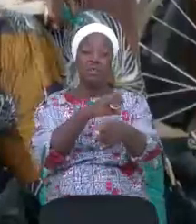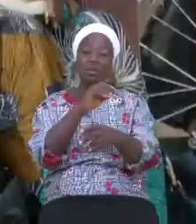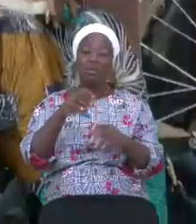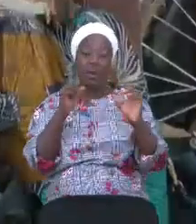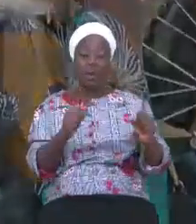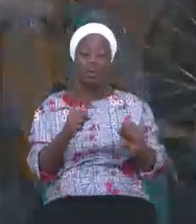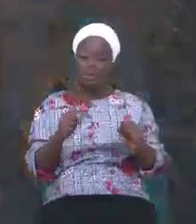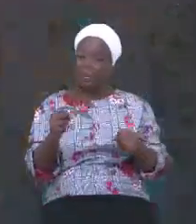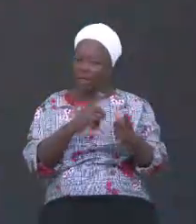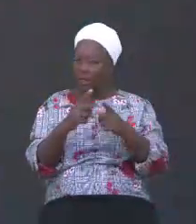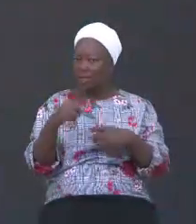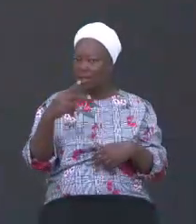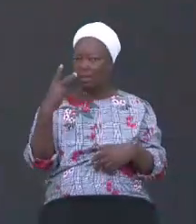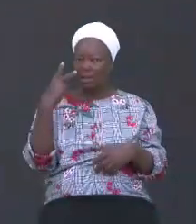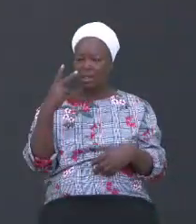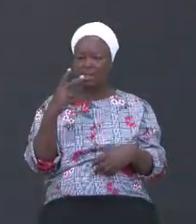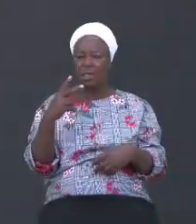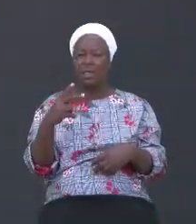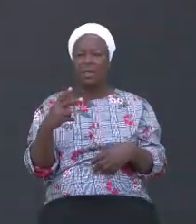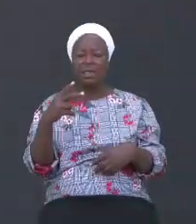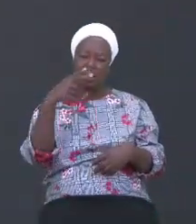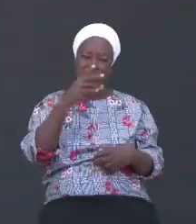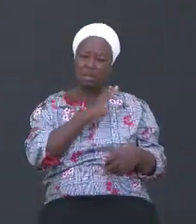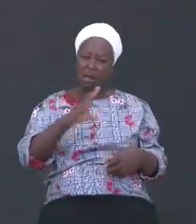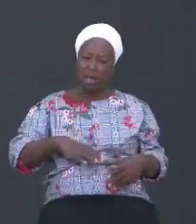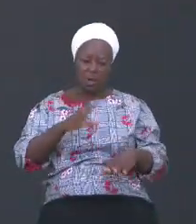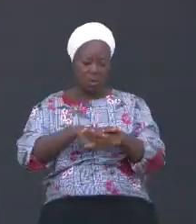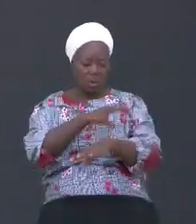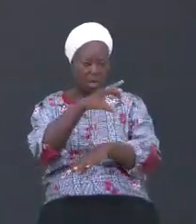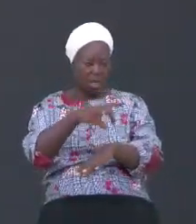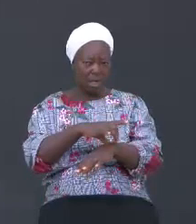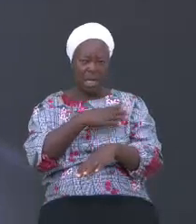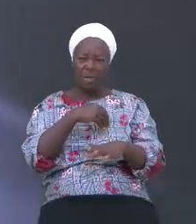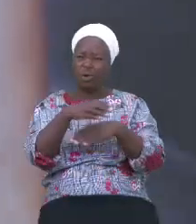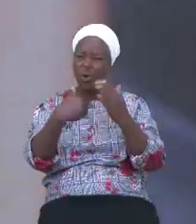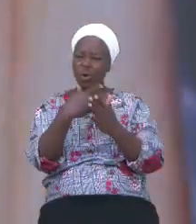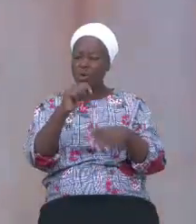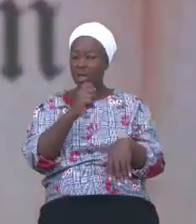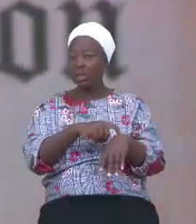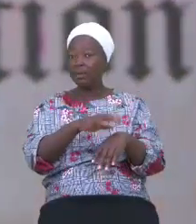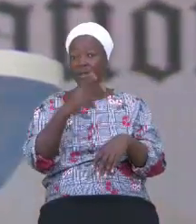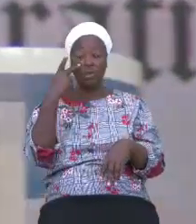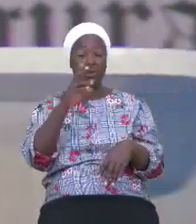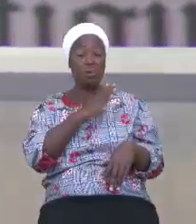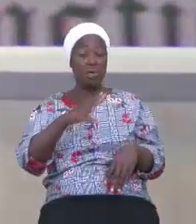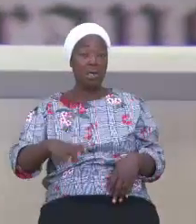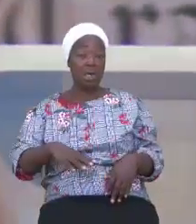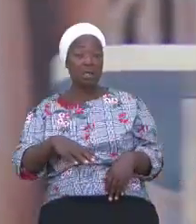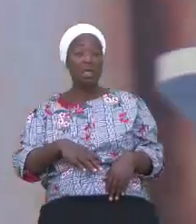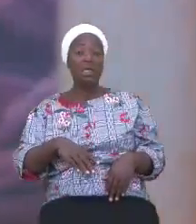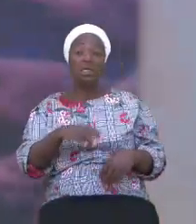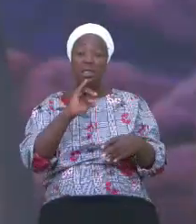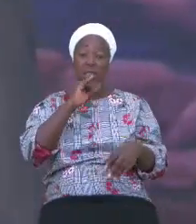Amen. They were looking at Christ on earth, and all the time they saw Christ is the